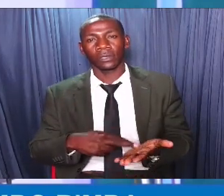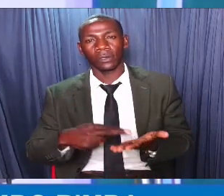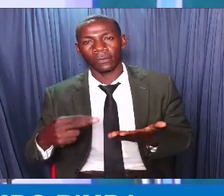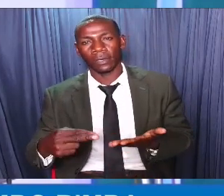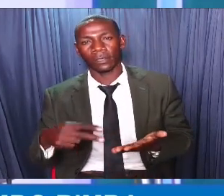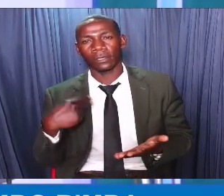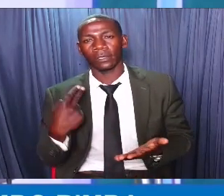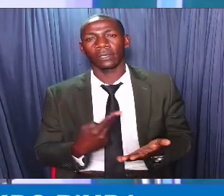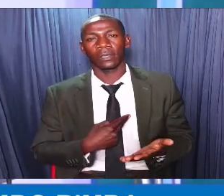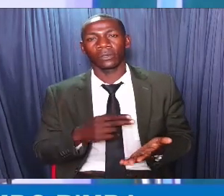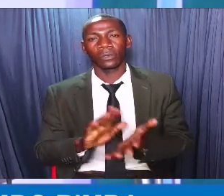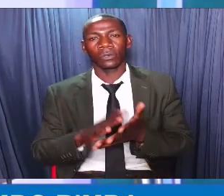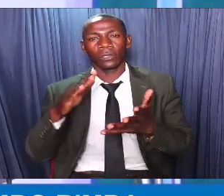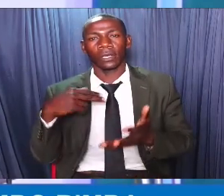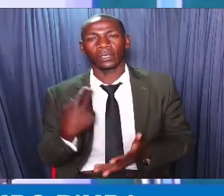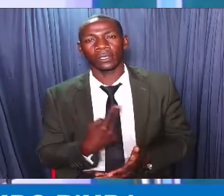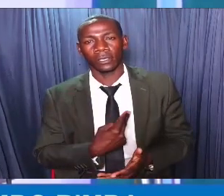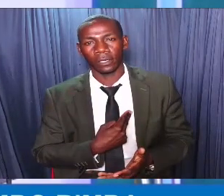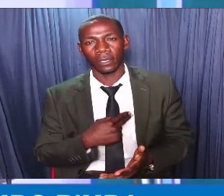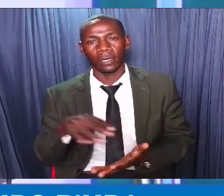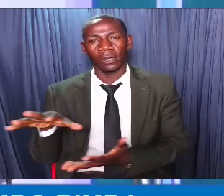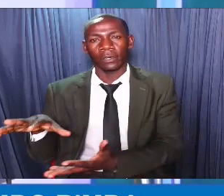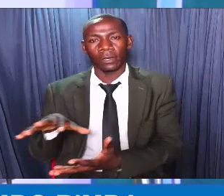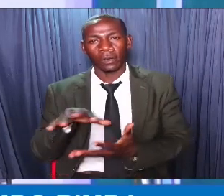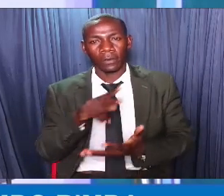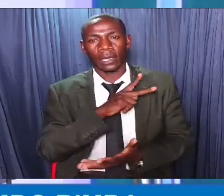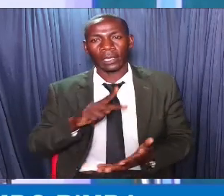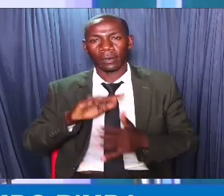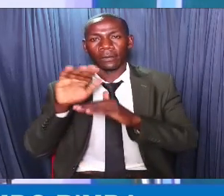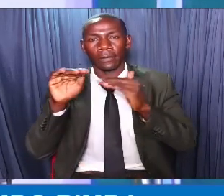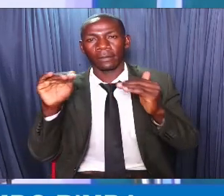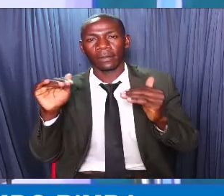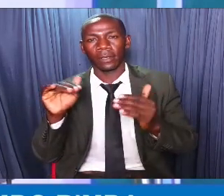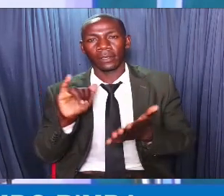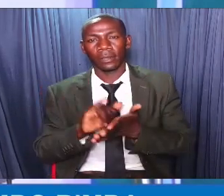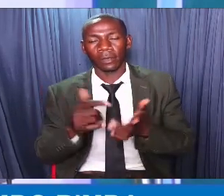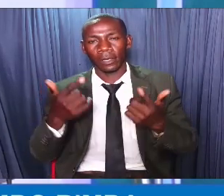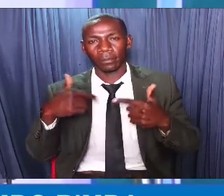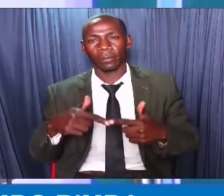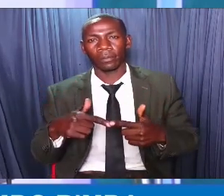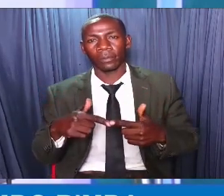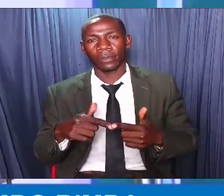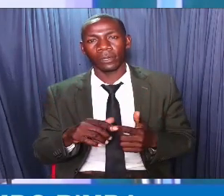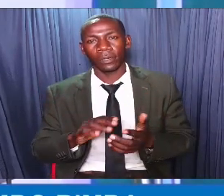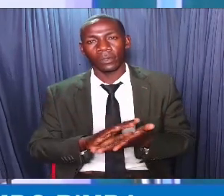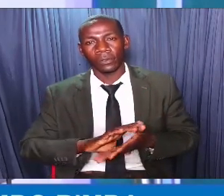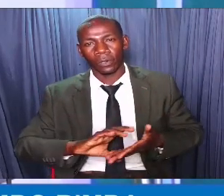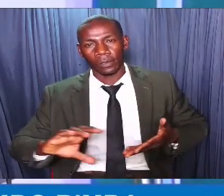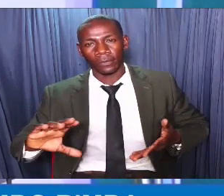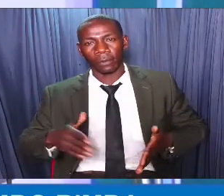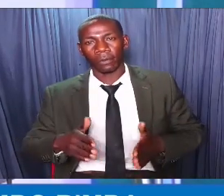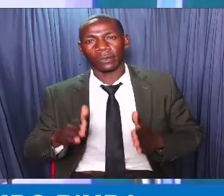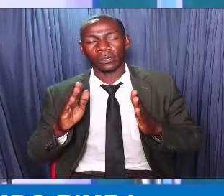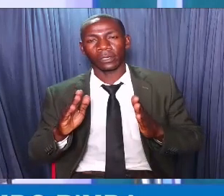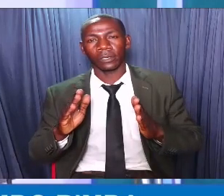To justify us. Atutukuze. And glorify us. Turithi ufalme wake. That we inherit his kingdom. Ndio maana twaja. That's why we come. Kuimarisha mapito yetu. To